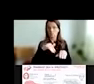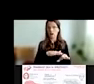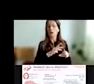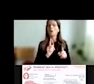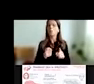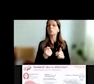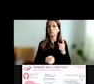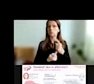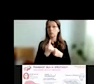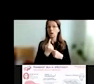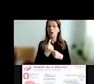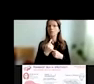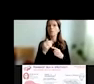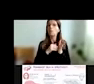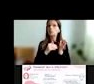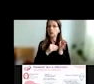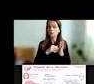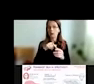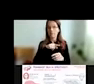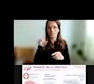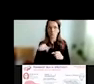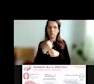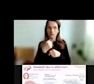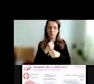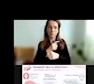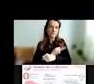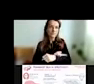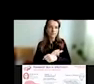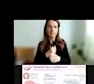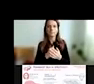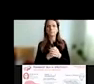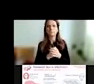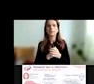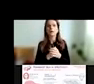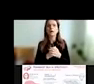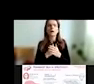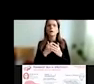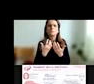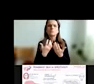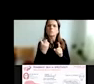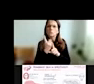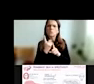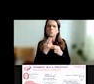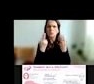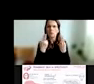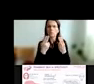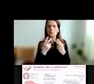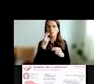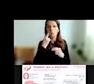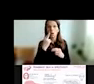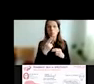huge labor shortage, and also during the second wave, there was